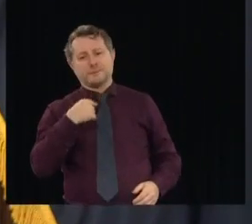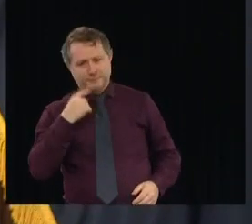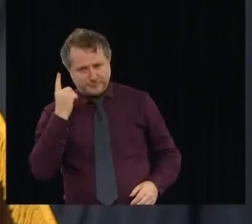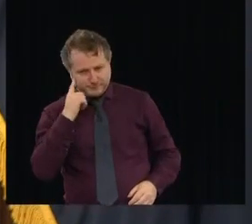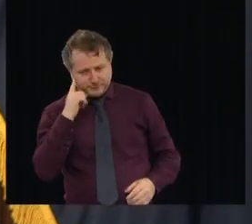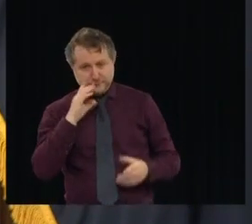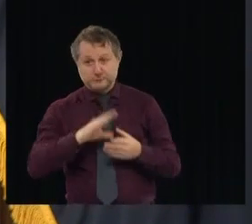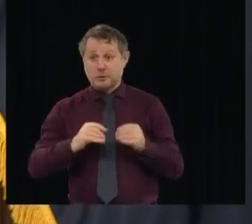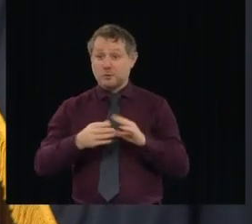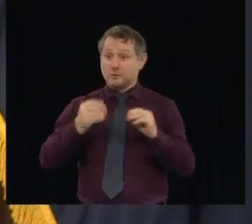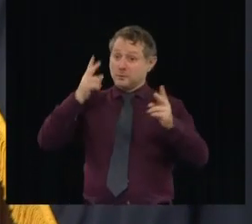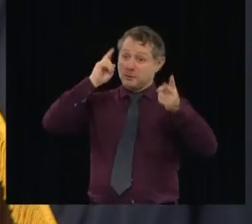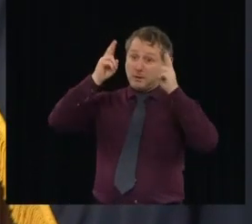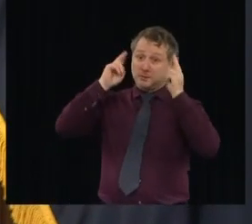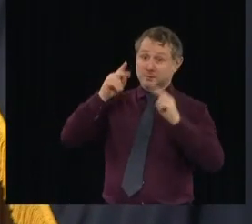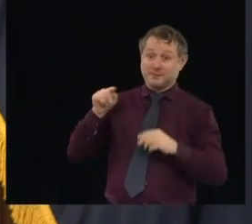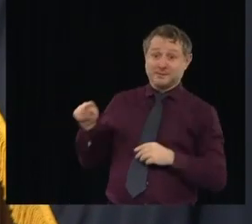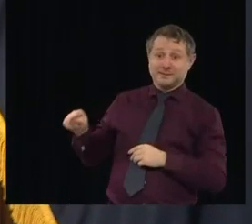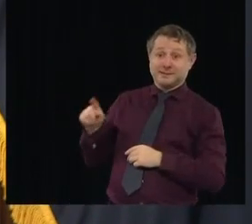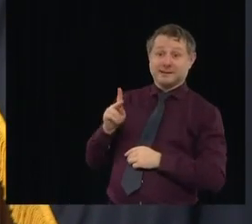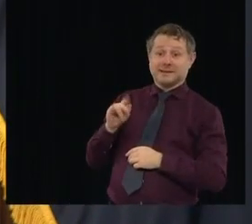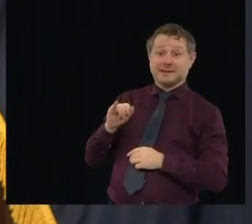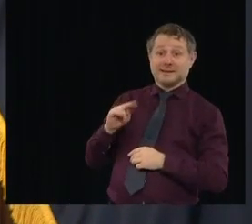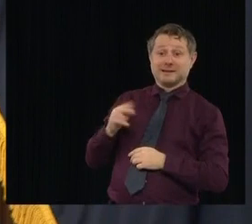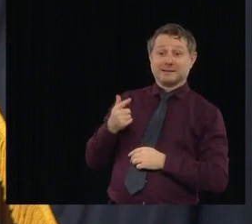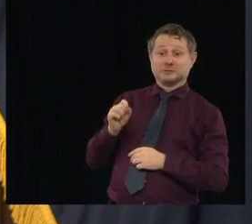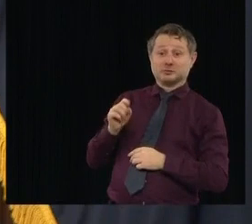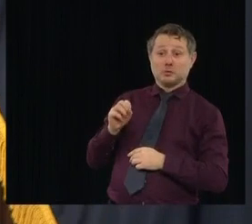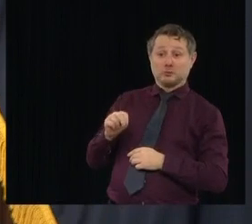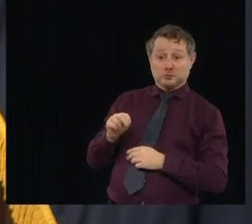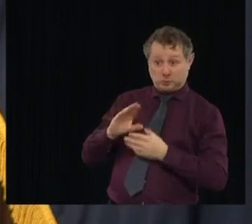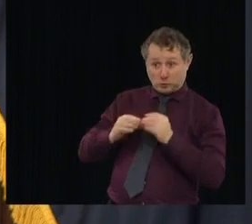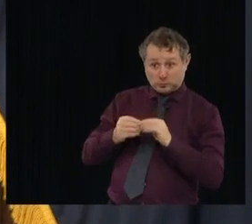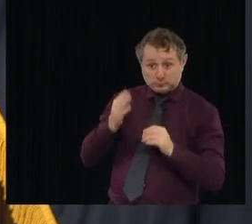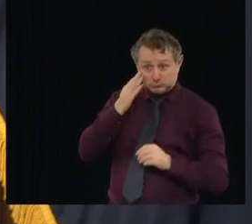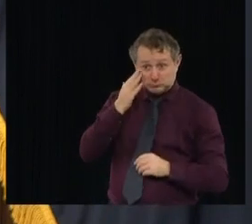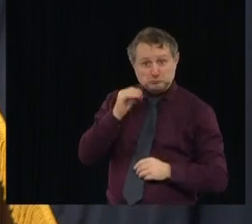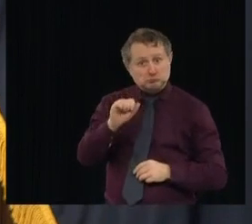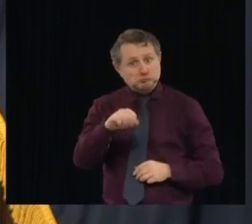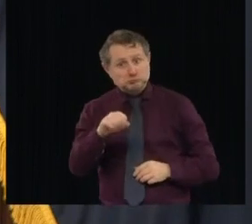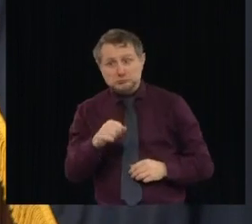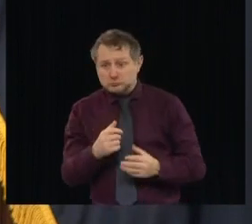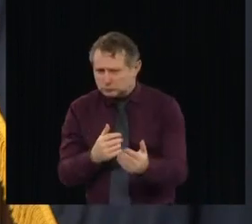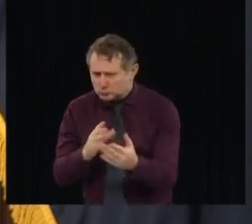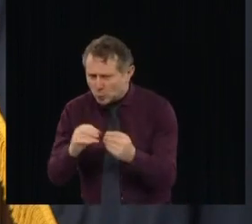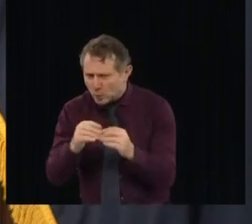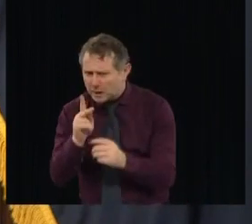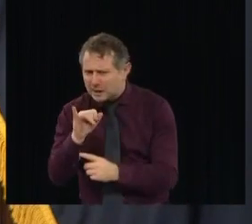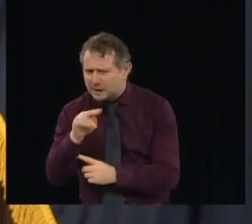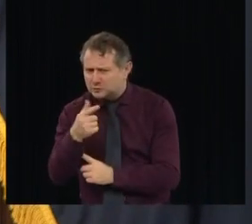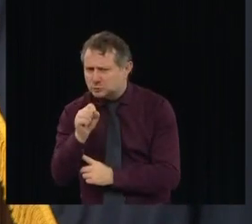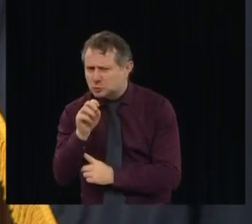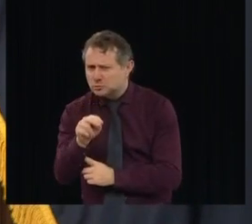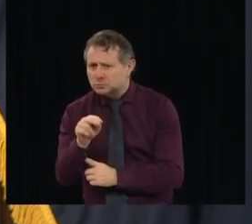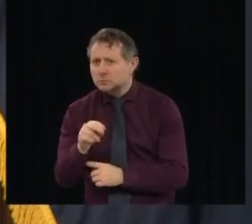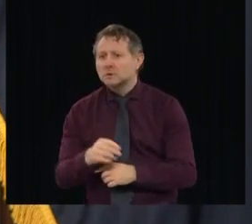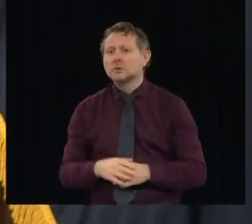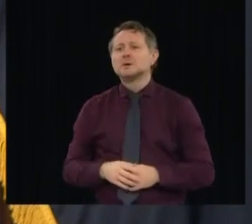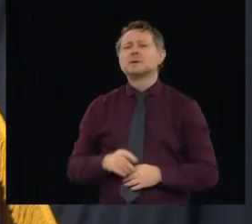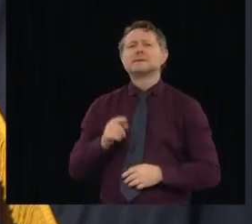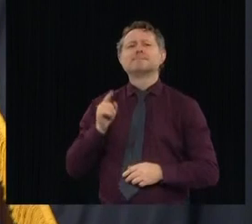Kingston? Did you hear that story? I did, yeah. Barber in Kingston was